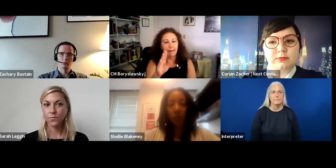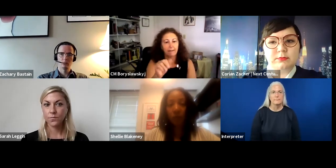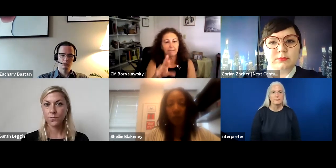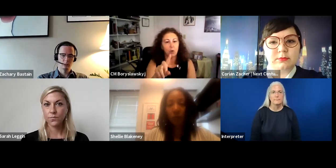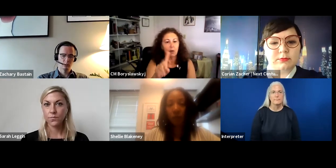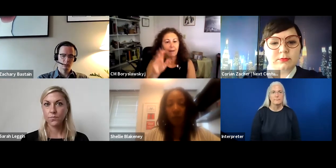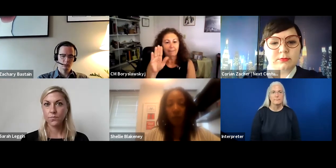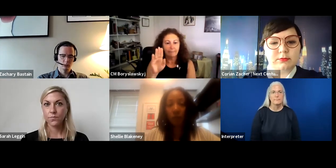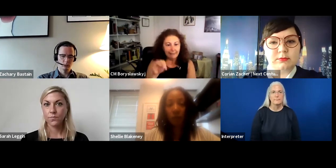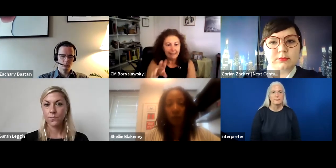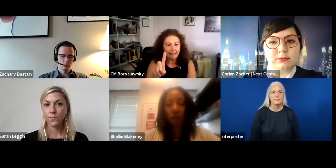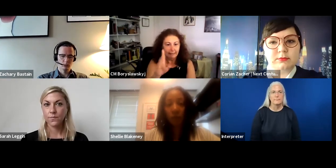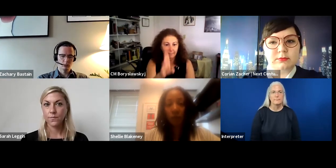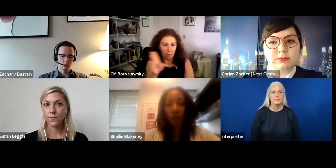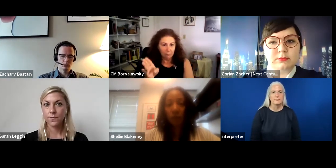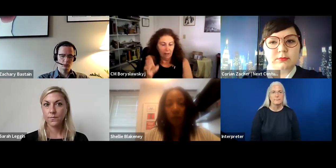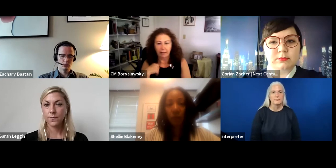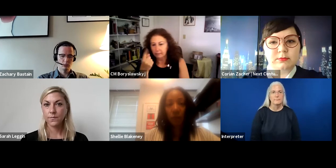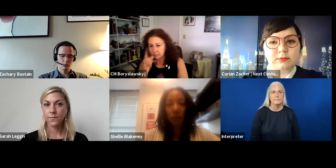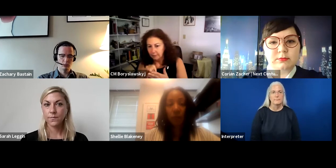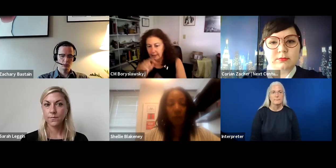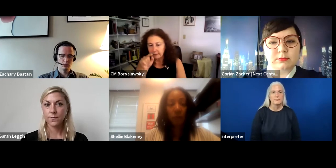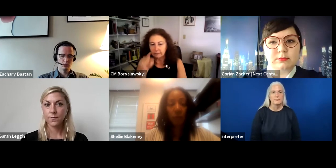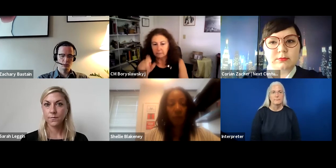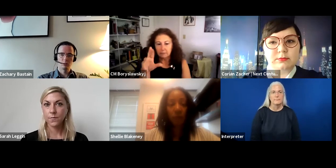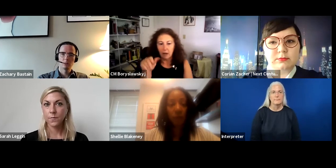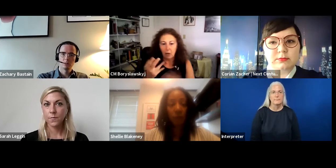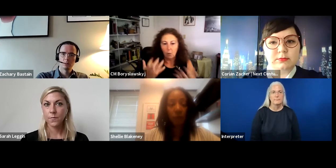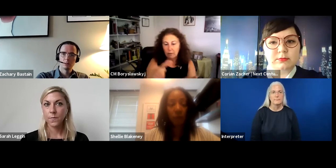Any current topics that are related to broadband?